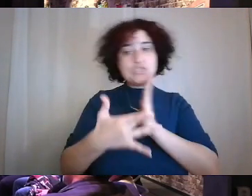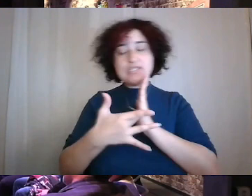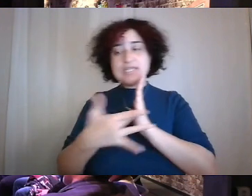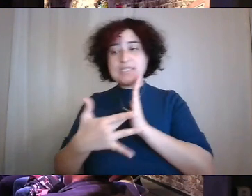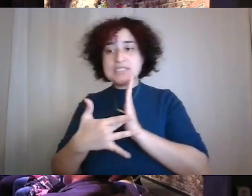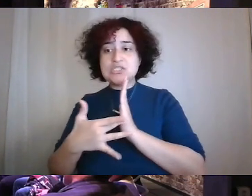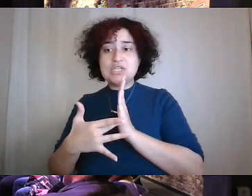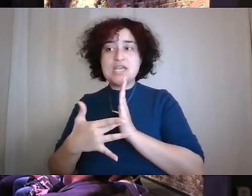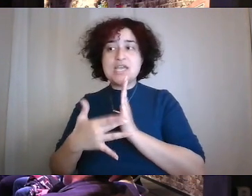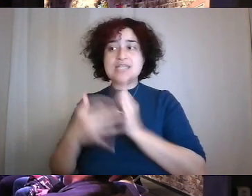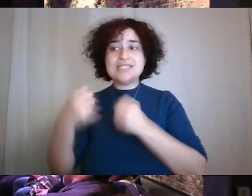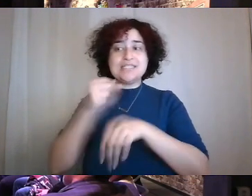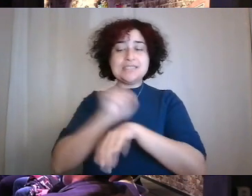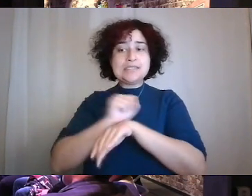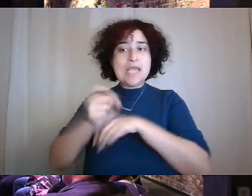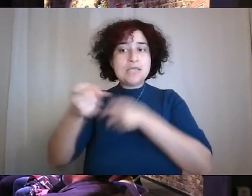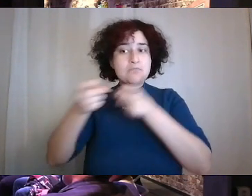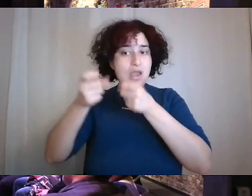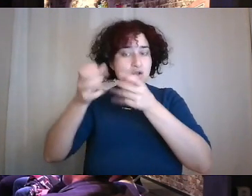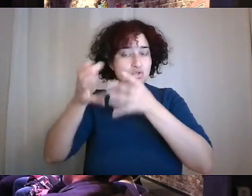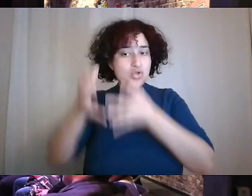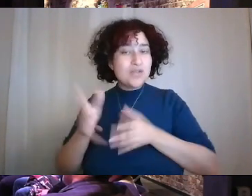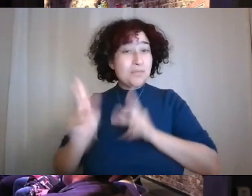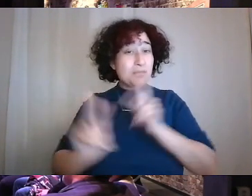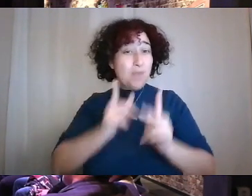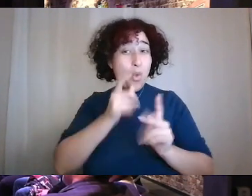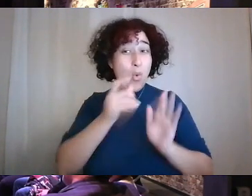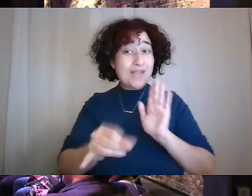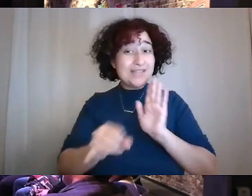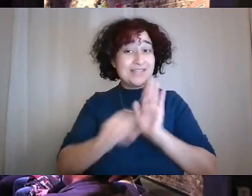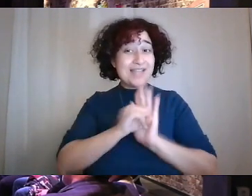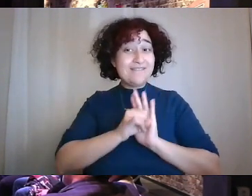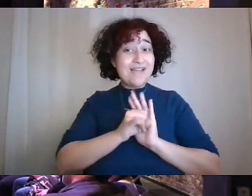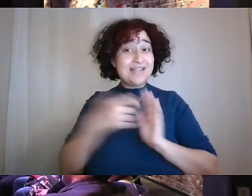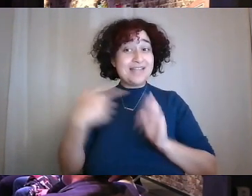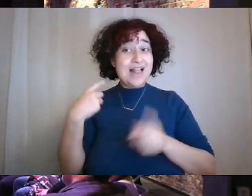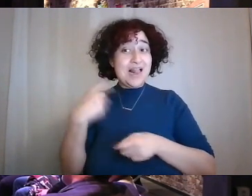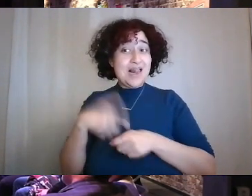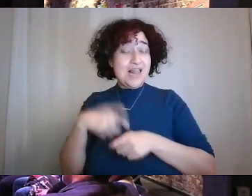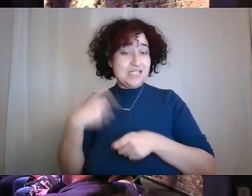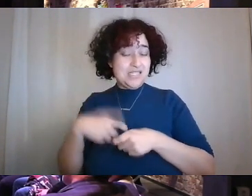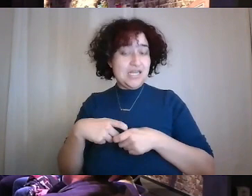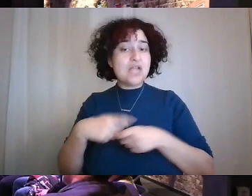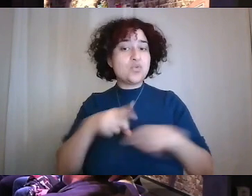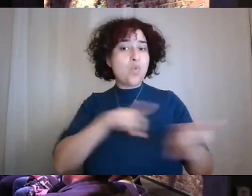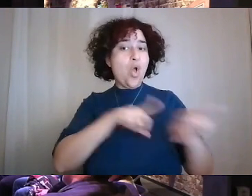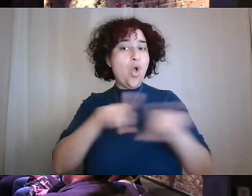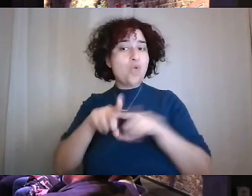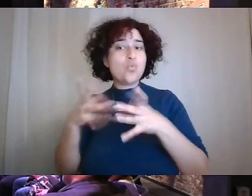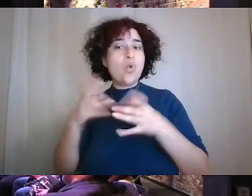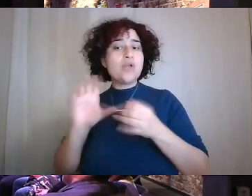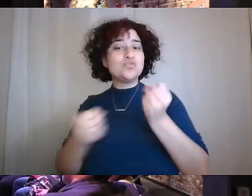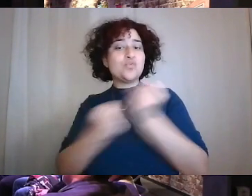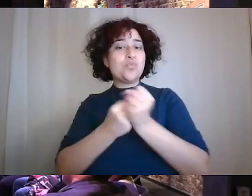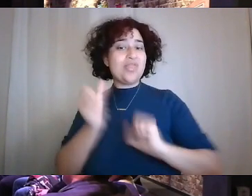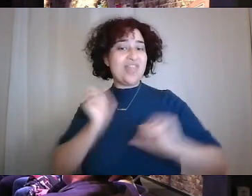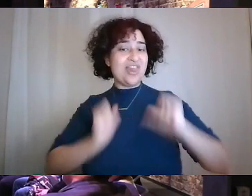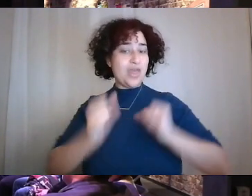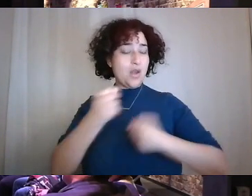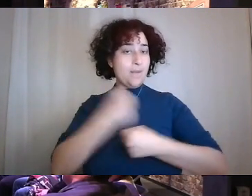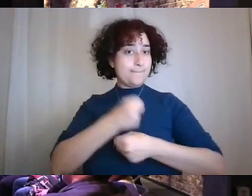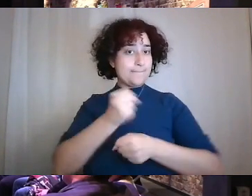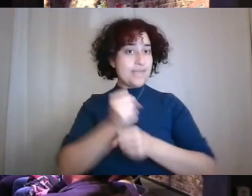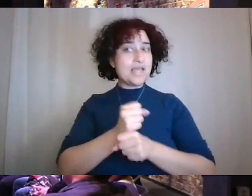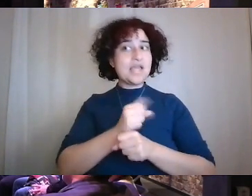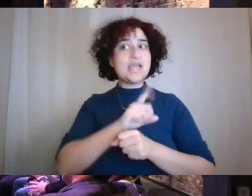who identify as Latine, who want to support that theater making and who build bridges amongst each other